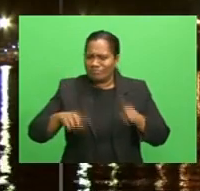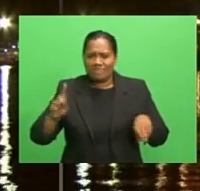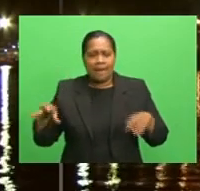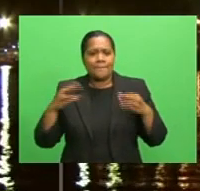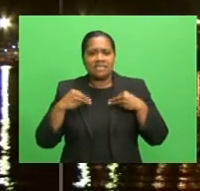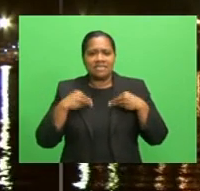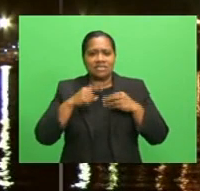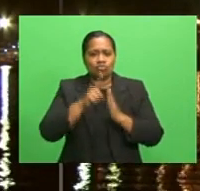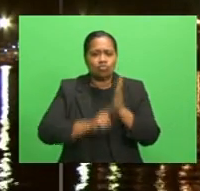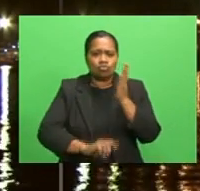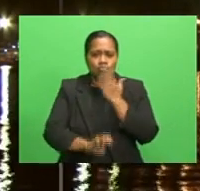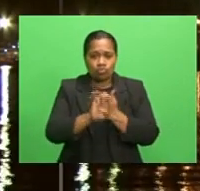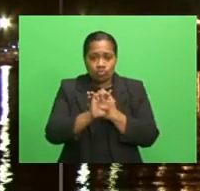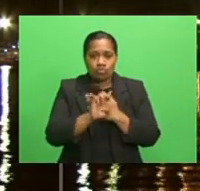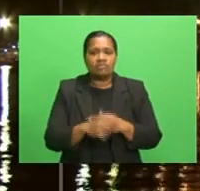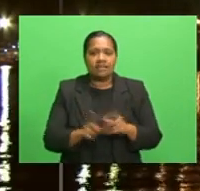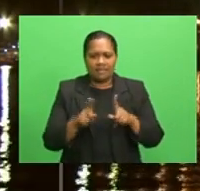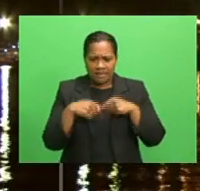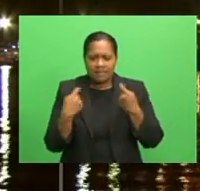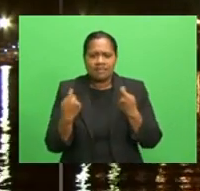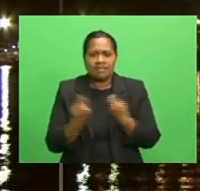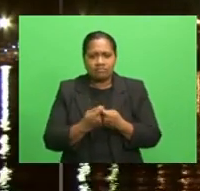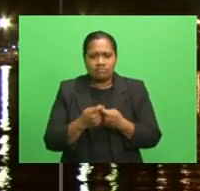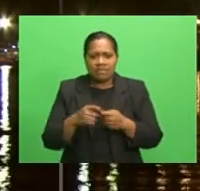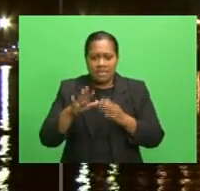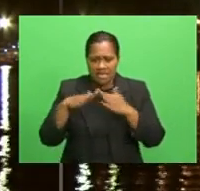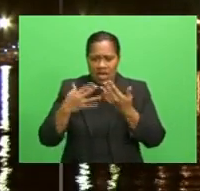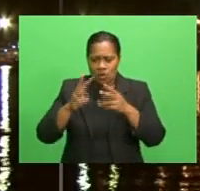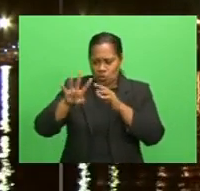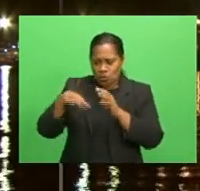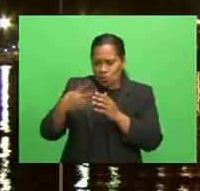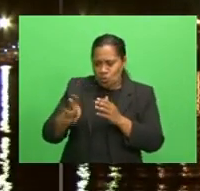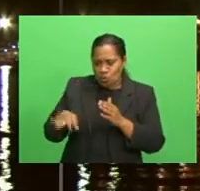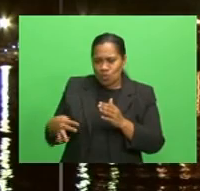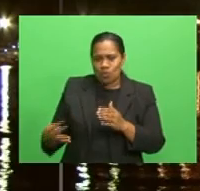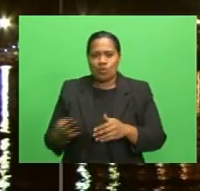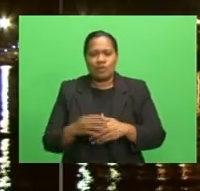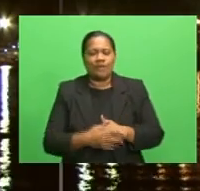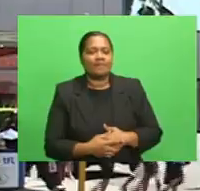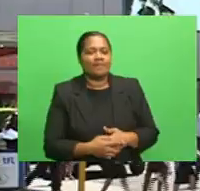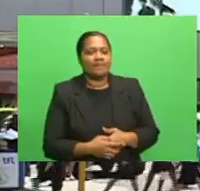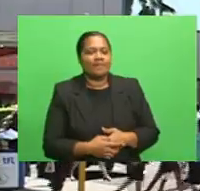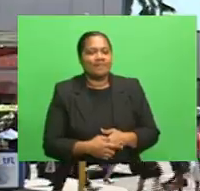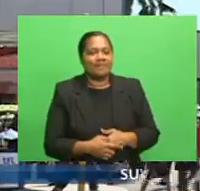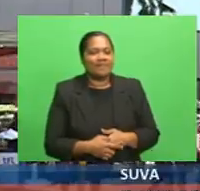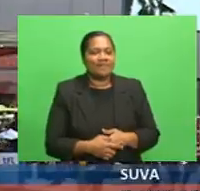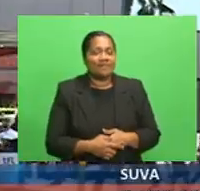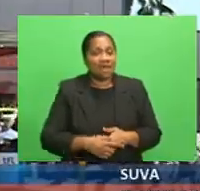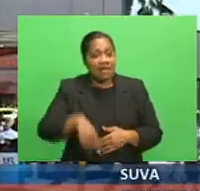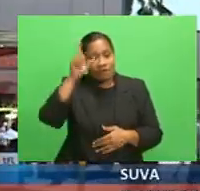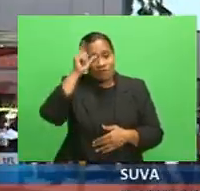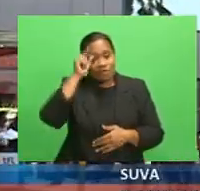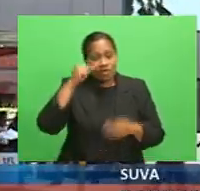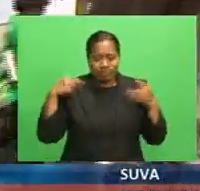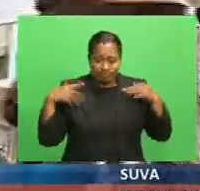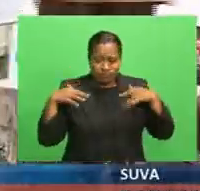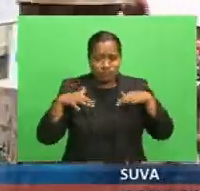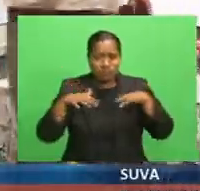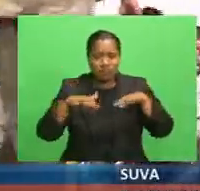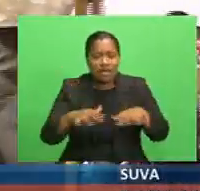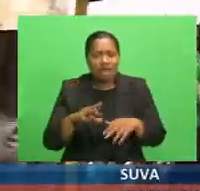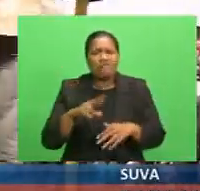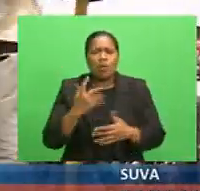and a team of specialists are currently vetting them. Saniani Boiler reports. Fijians rush to apply for the